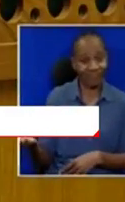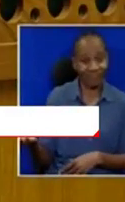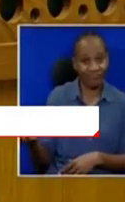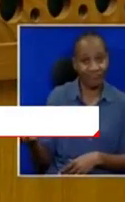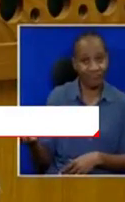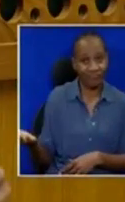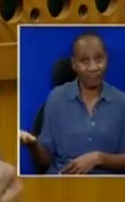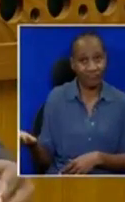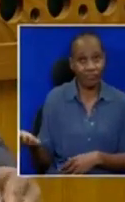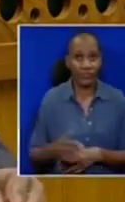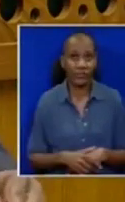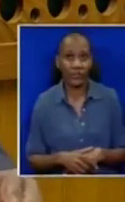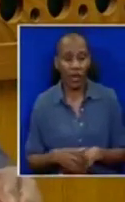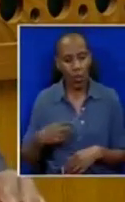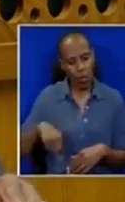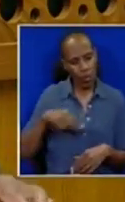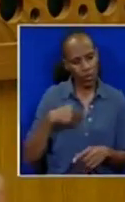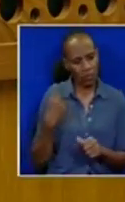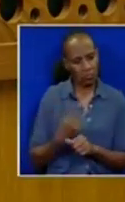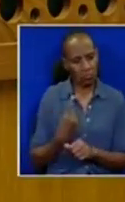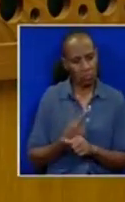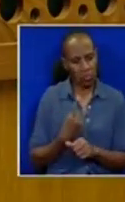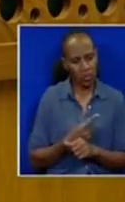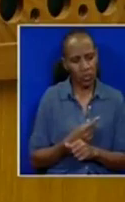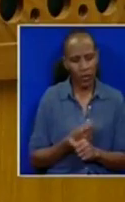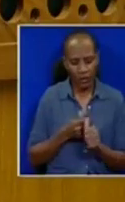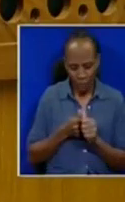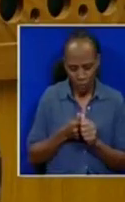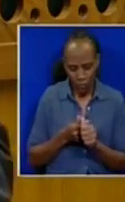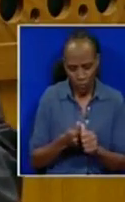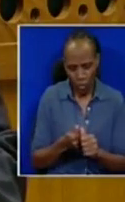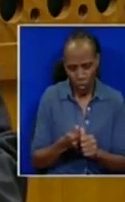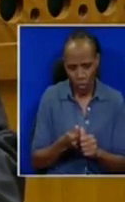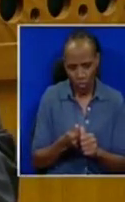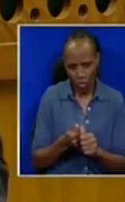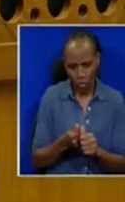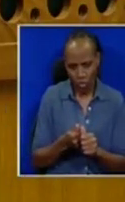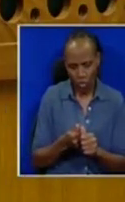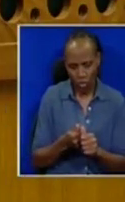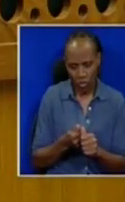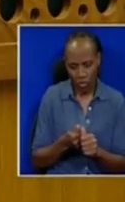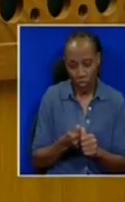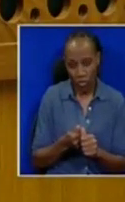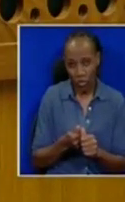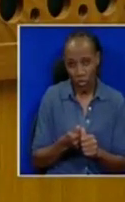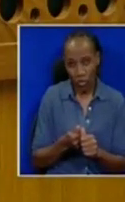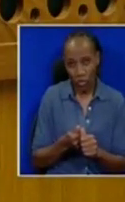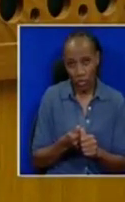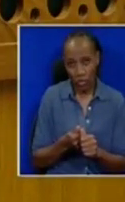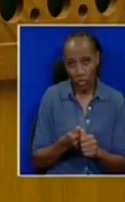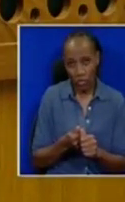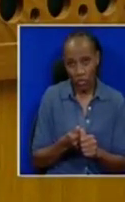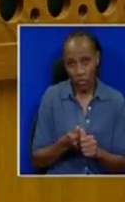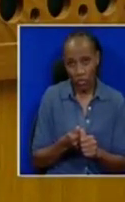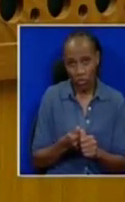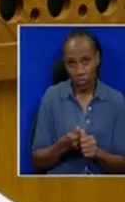We have been using the agreement, Honorable Speaker and Honorable Malema, the agreement